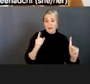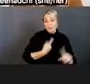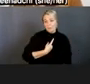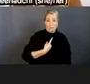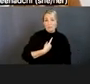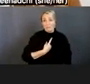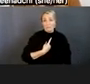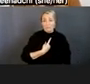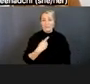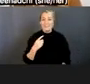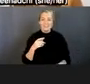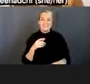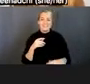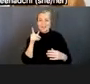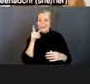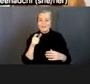typically find yourself playing with?